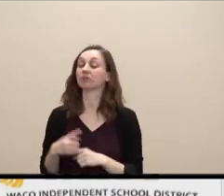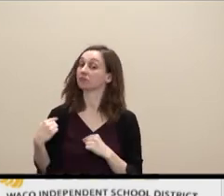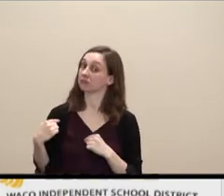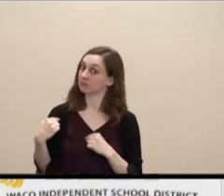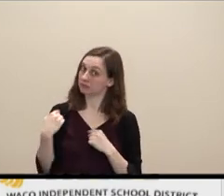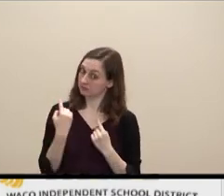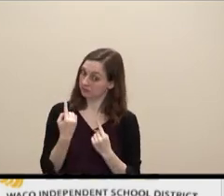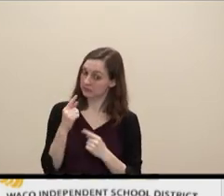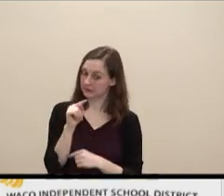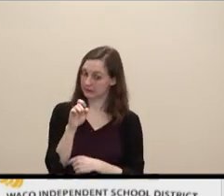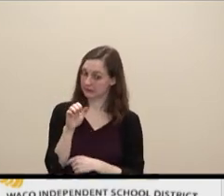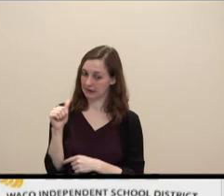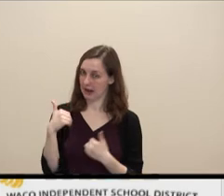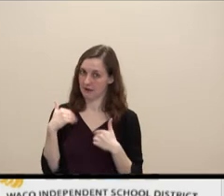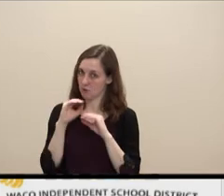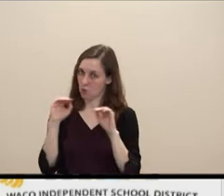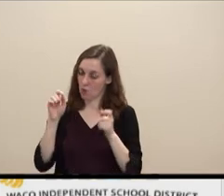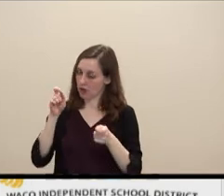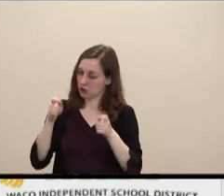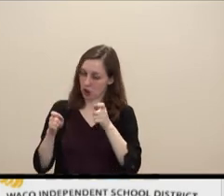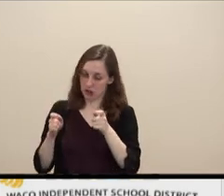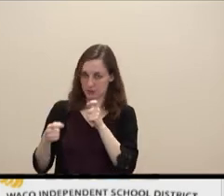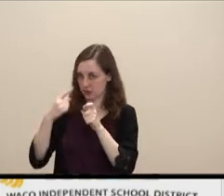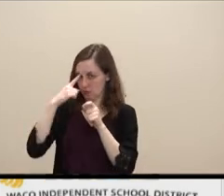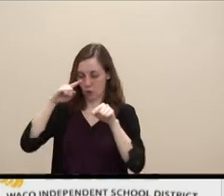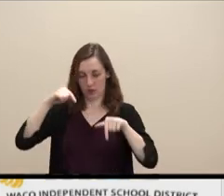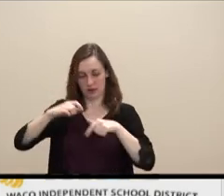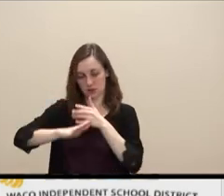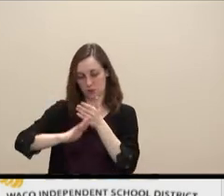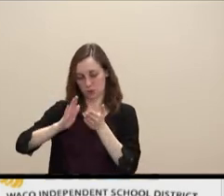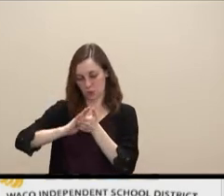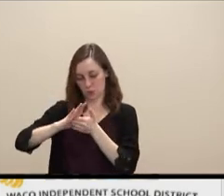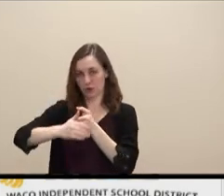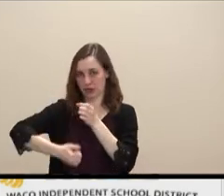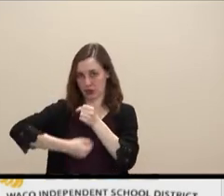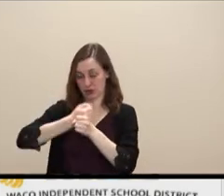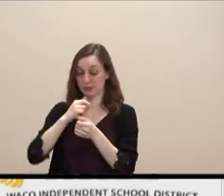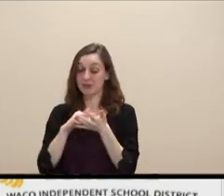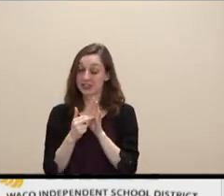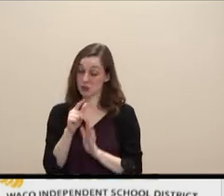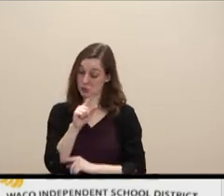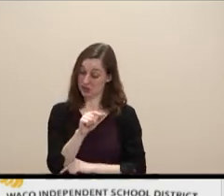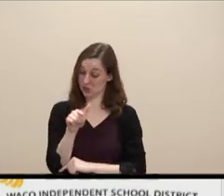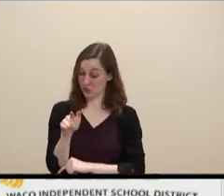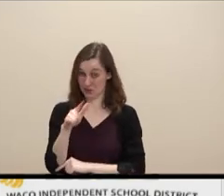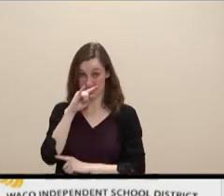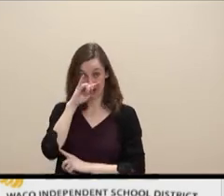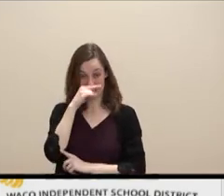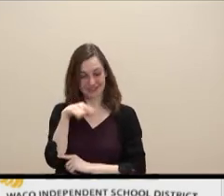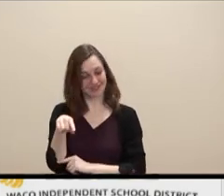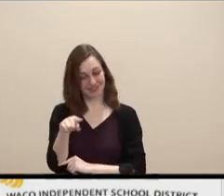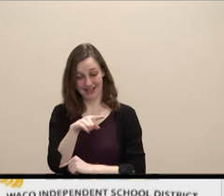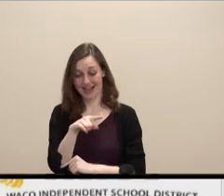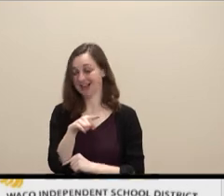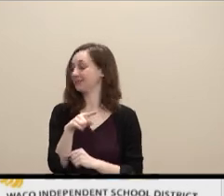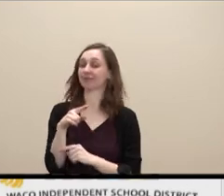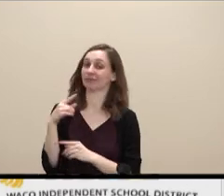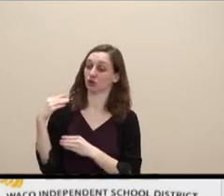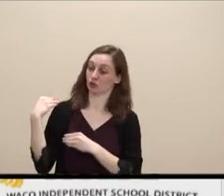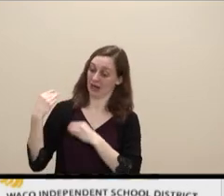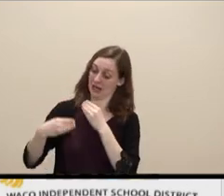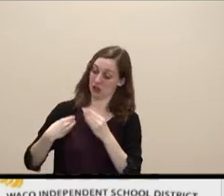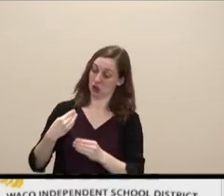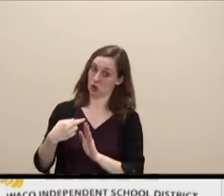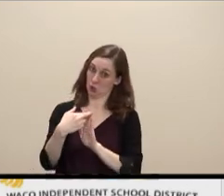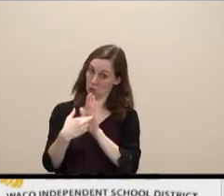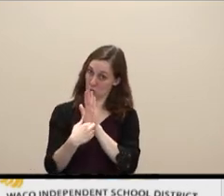has not made any adjustments to these requirements for this school year. So our 2021 kids are under the traditional